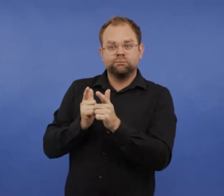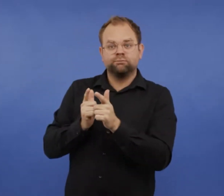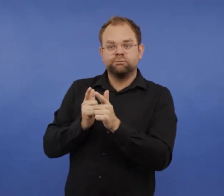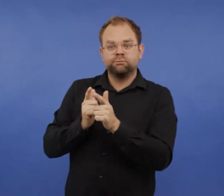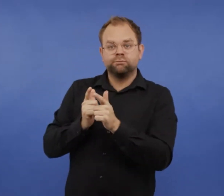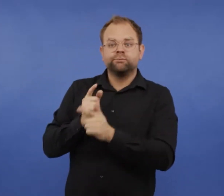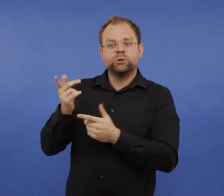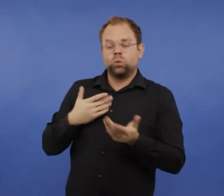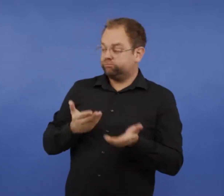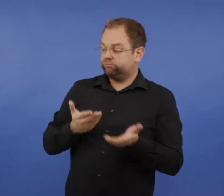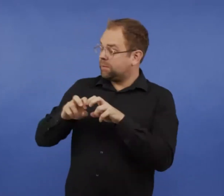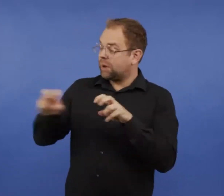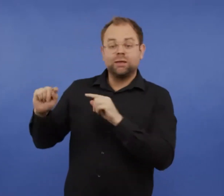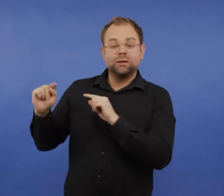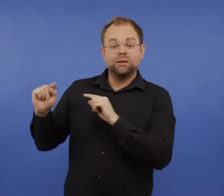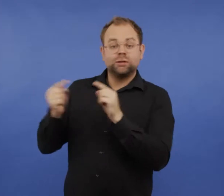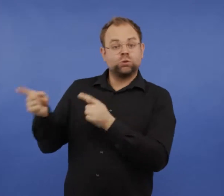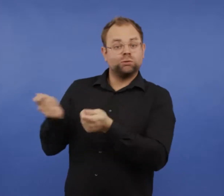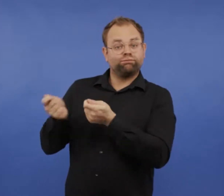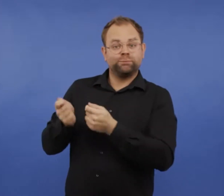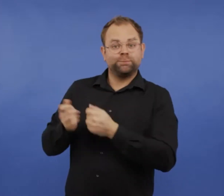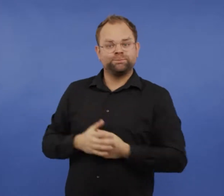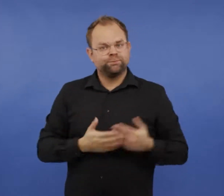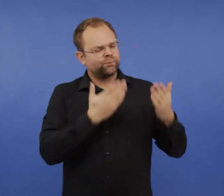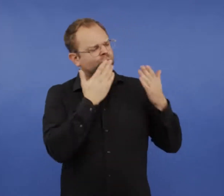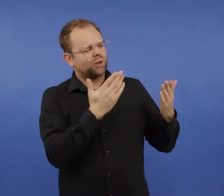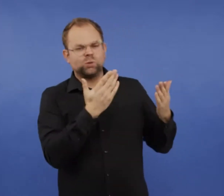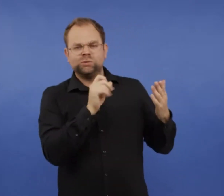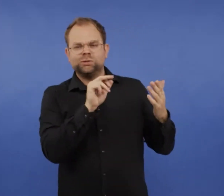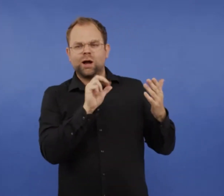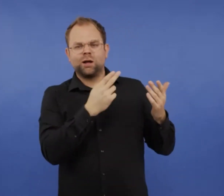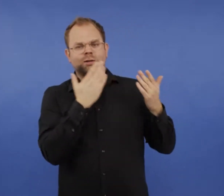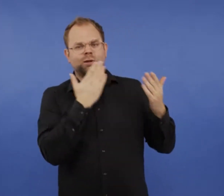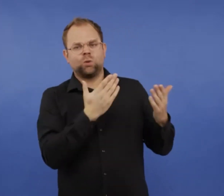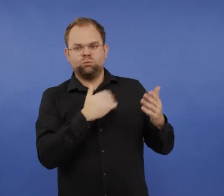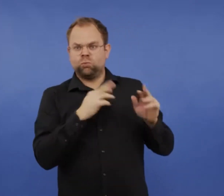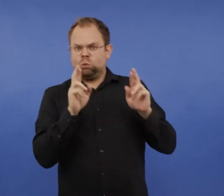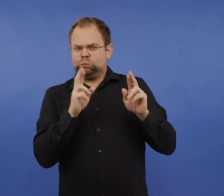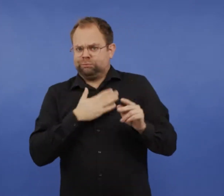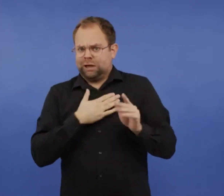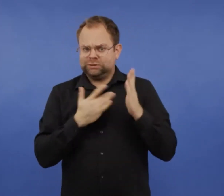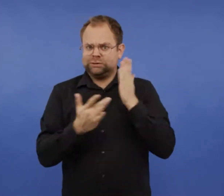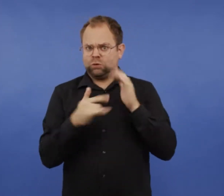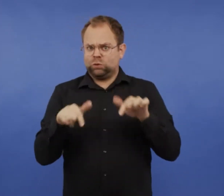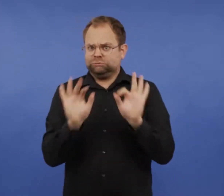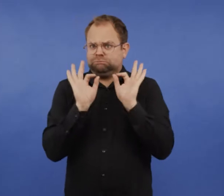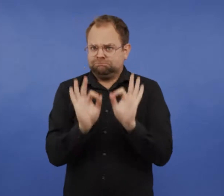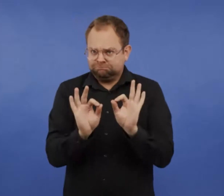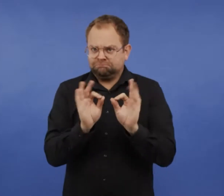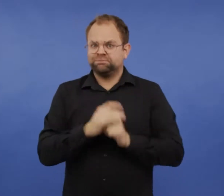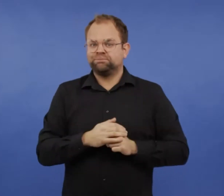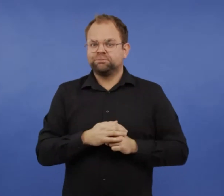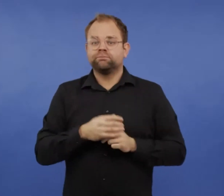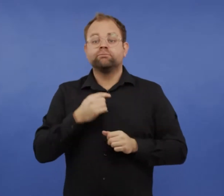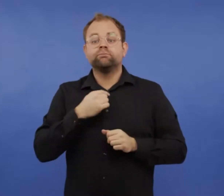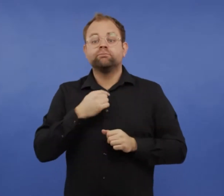all the co-organizers of today's workshop. We had an interactive dialogue with states last week on the